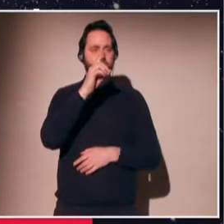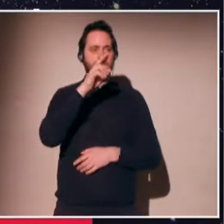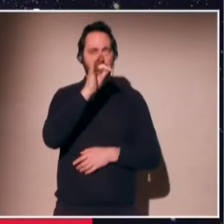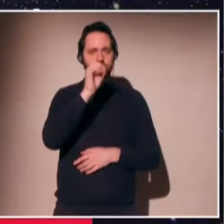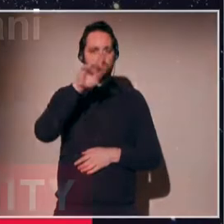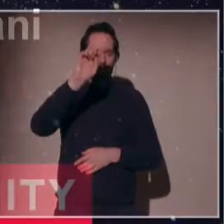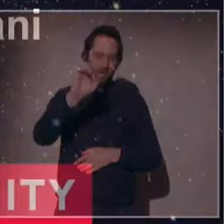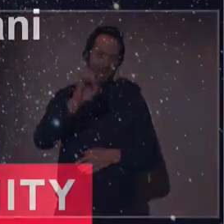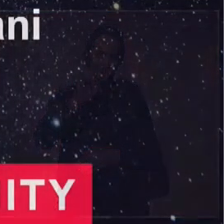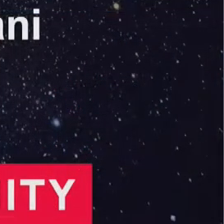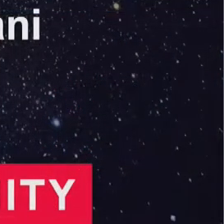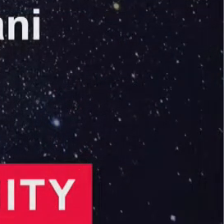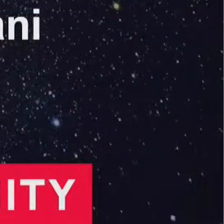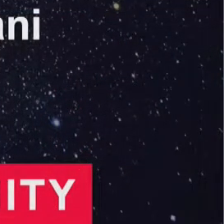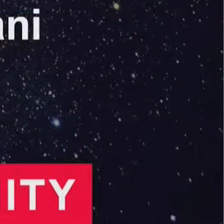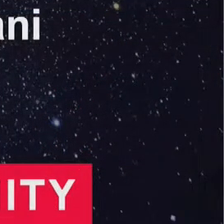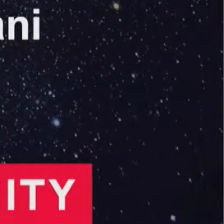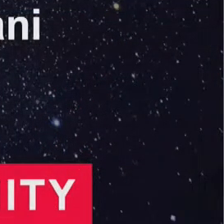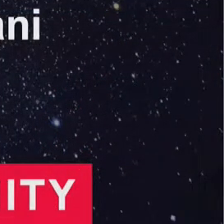Marie-Paule, Cani, you are a professor of